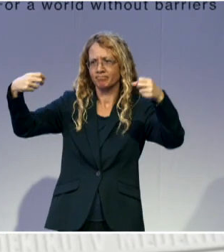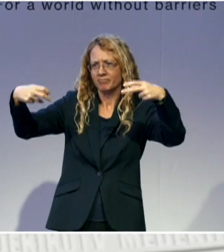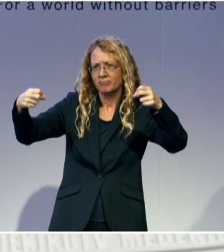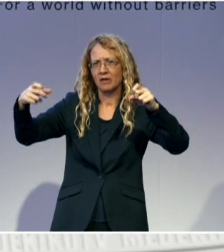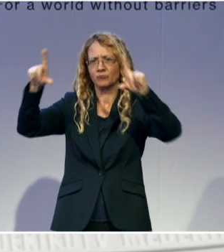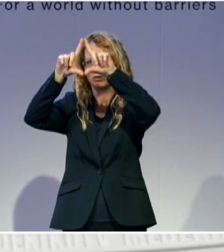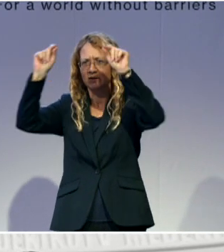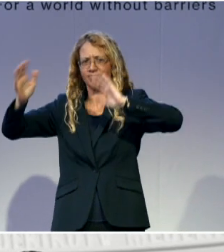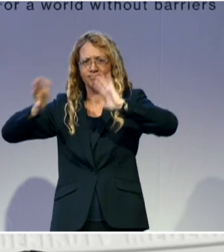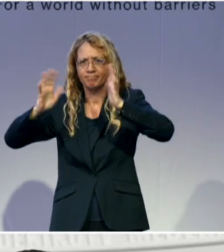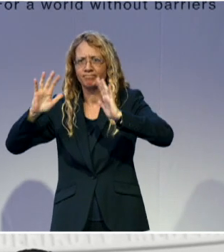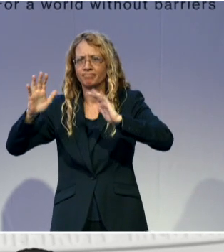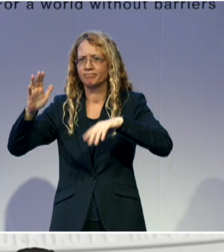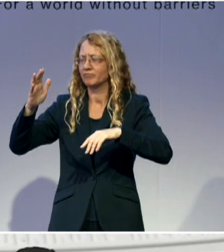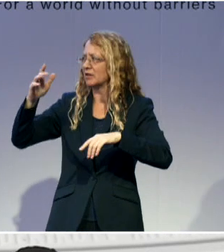impaired.